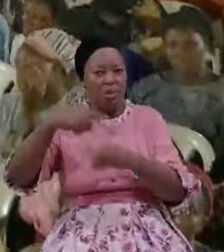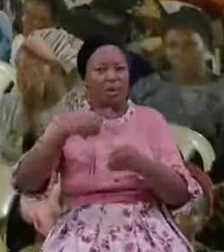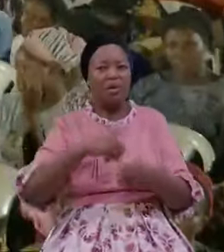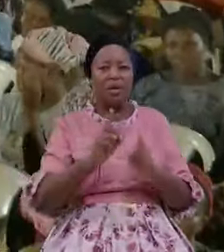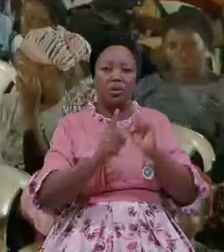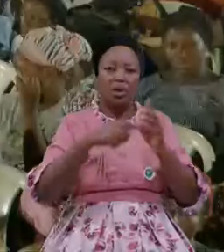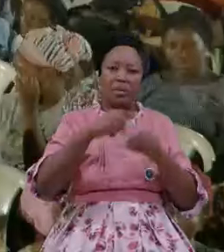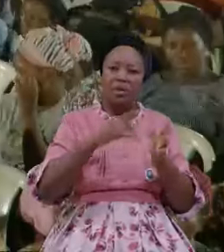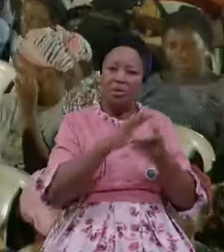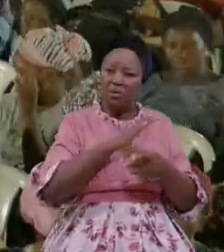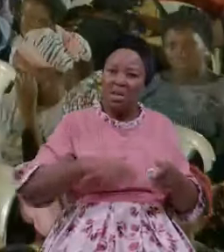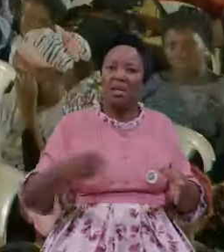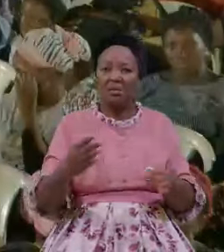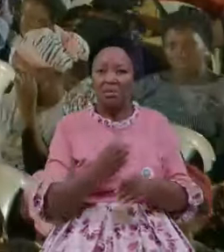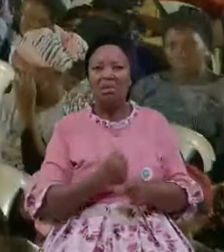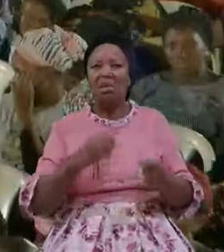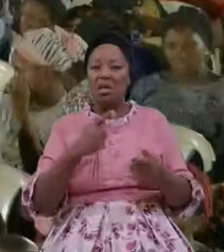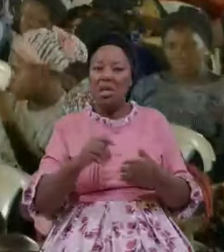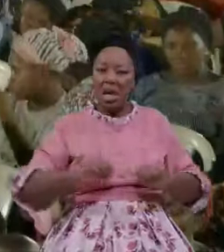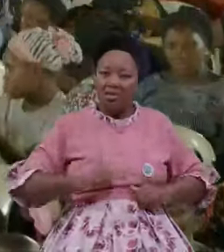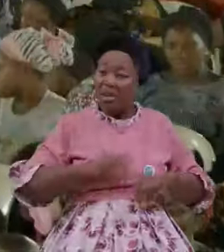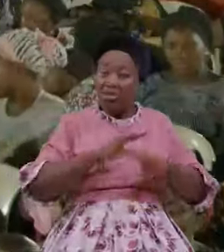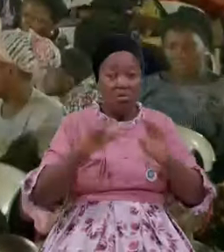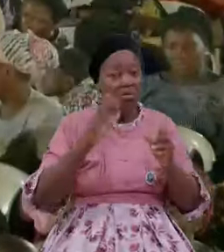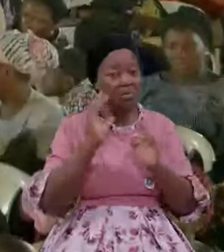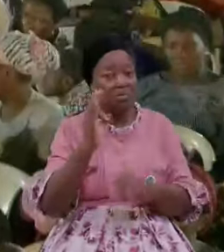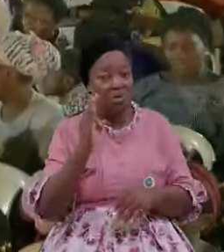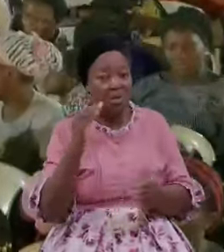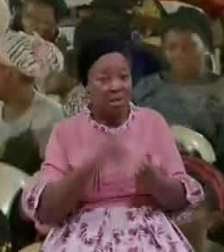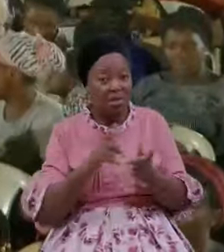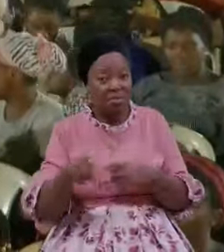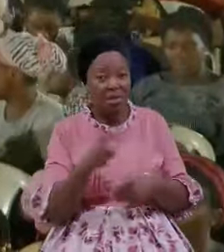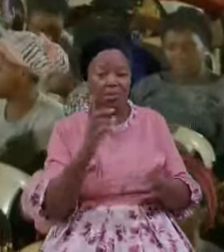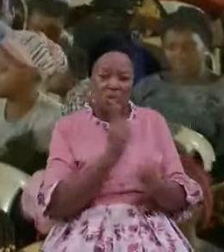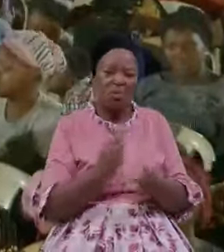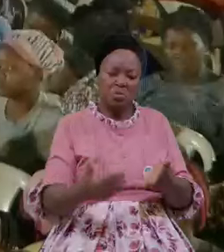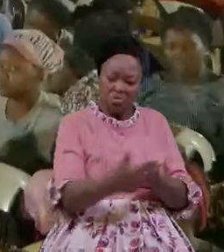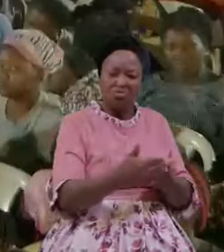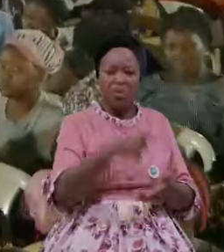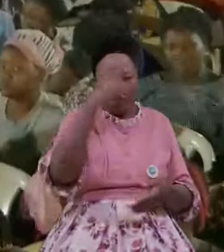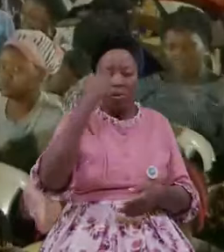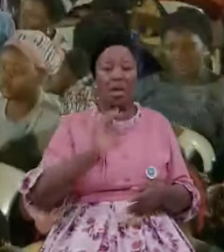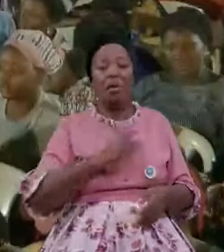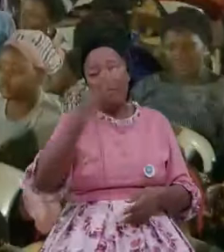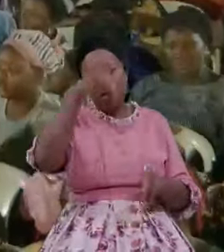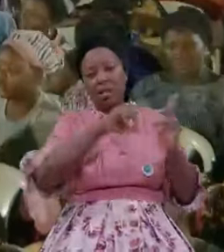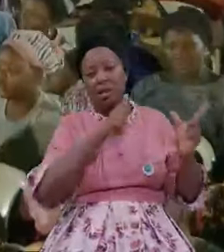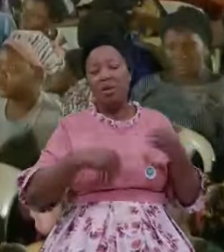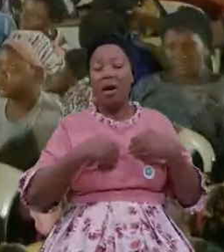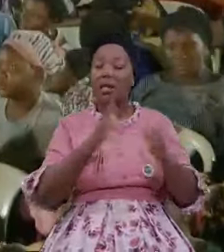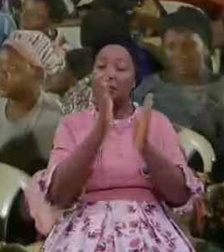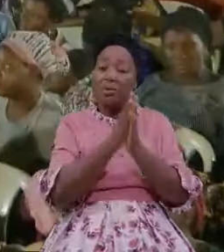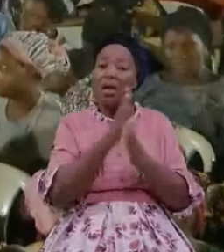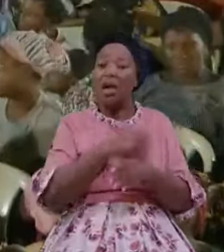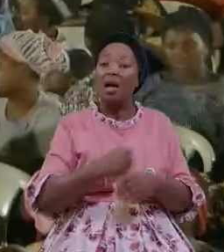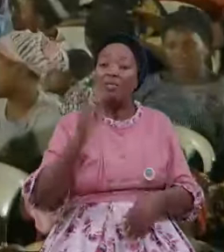baptism, for banquets, Sabbath classes. Globally, what they're doing here, do the same thing in